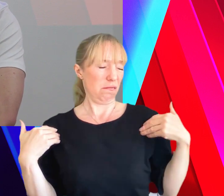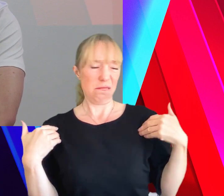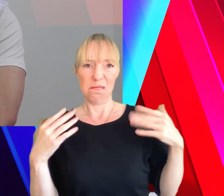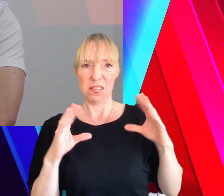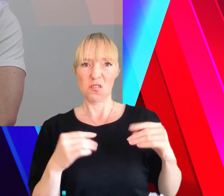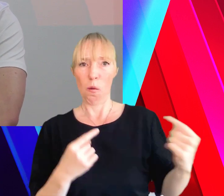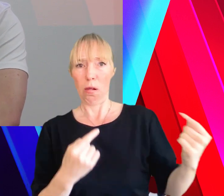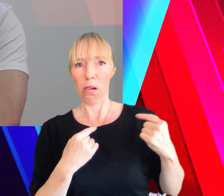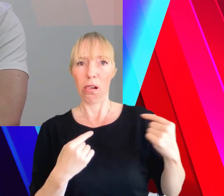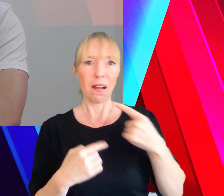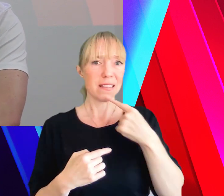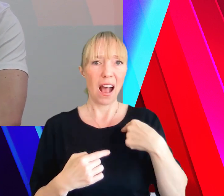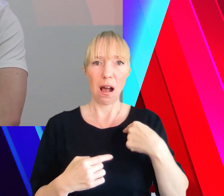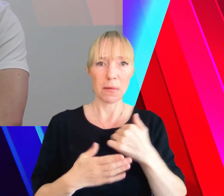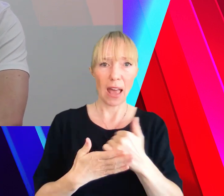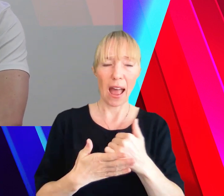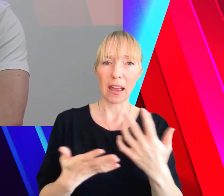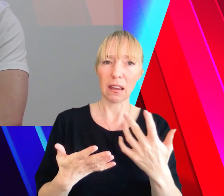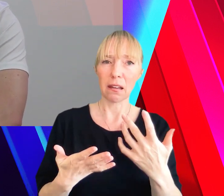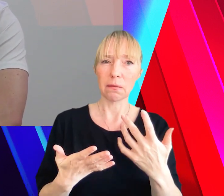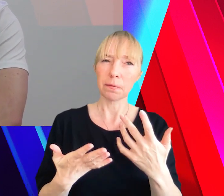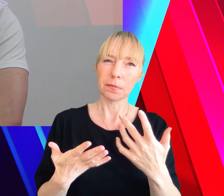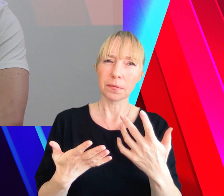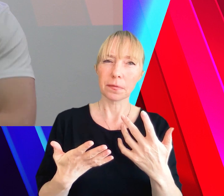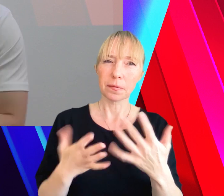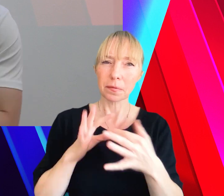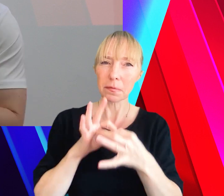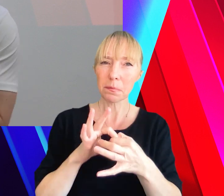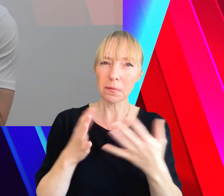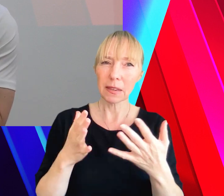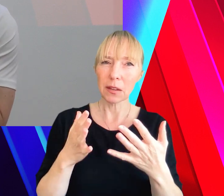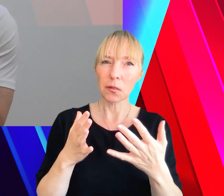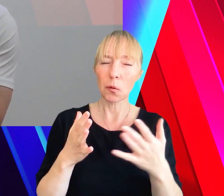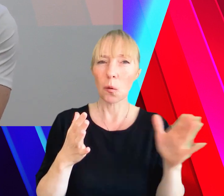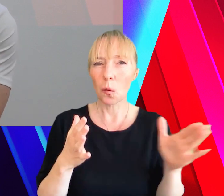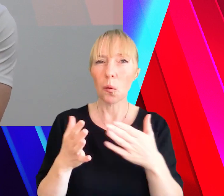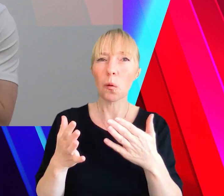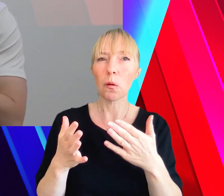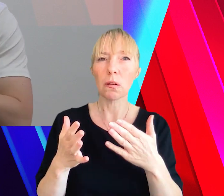wants to like not be accused of being gay, it plays into all these like